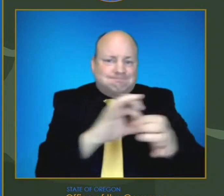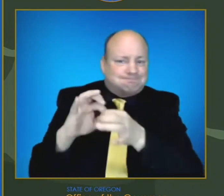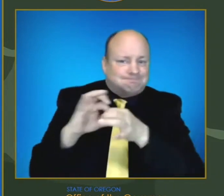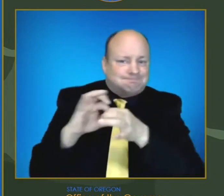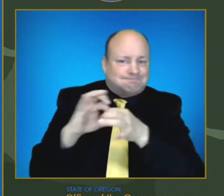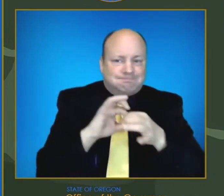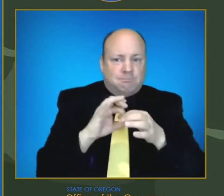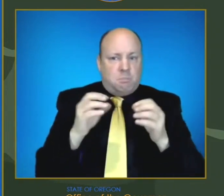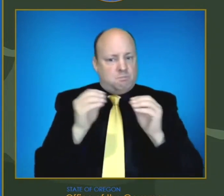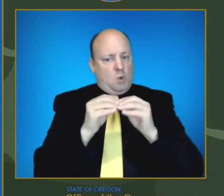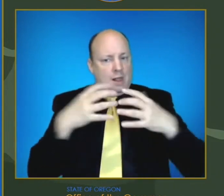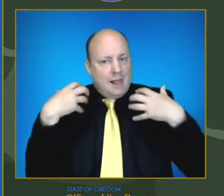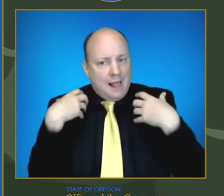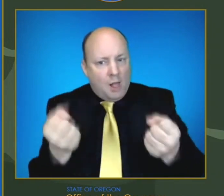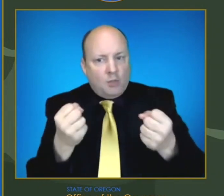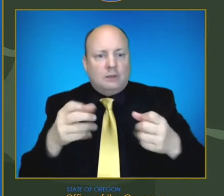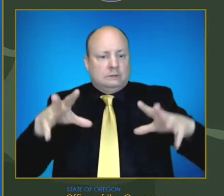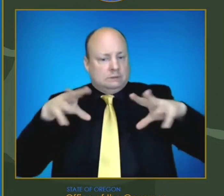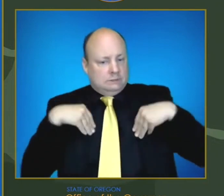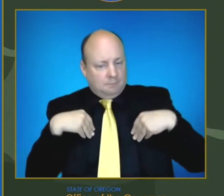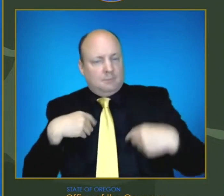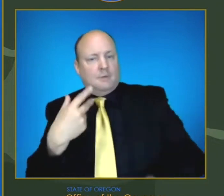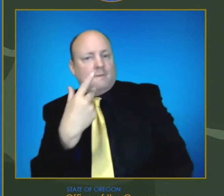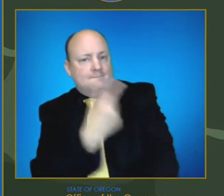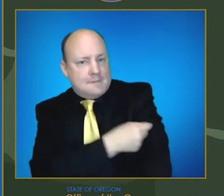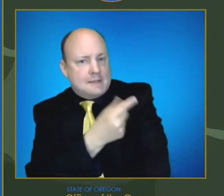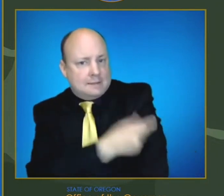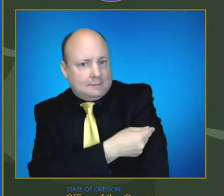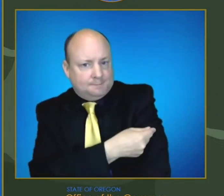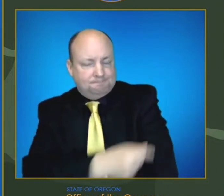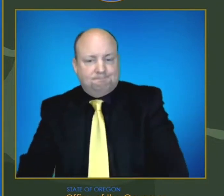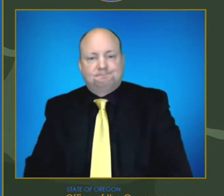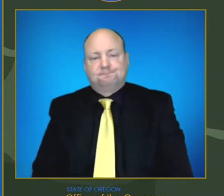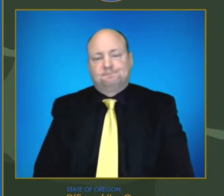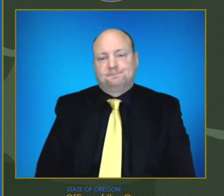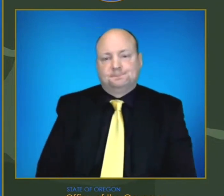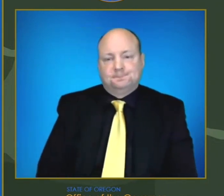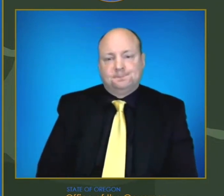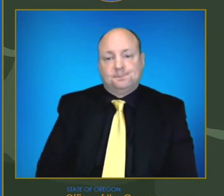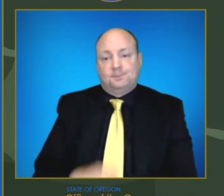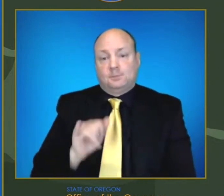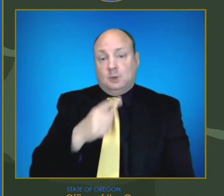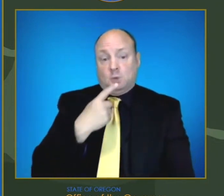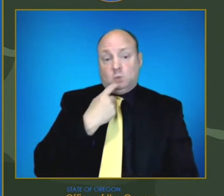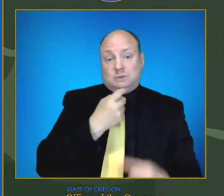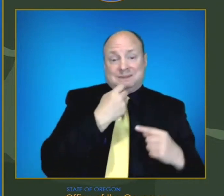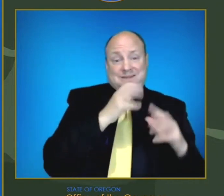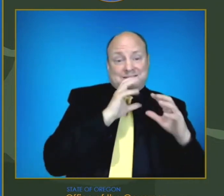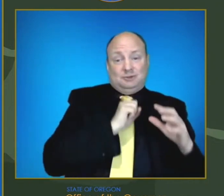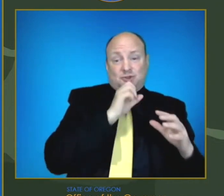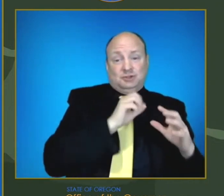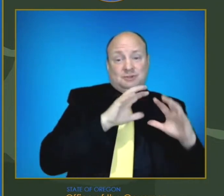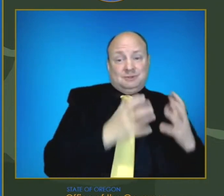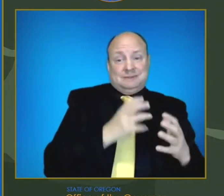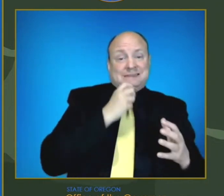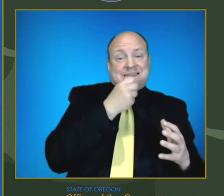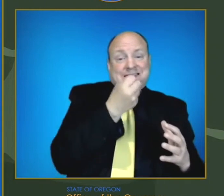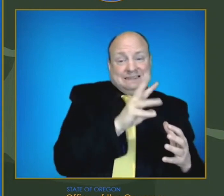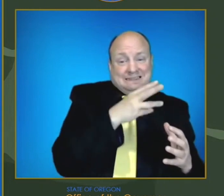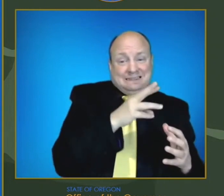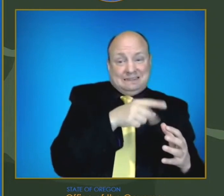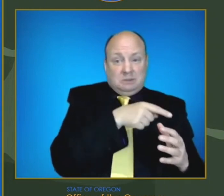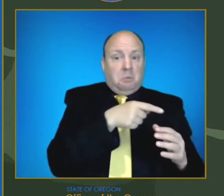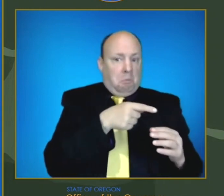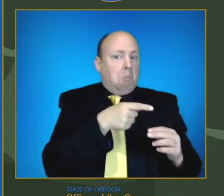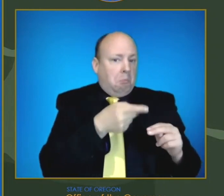past week, our total statewide percentage change for everyone 16 and older was 1.3%, which was down from the prior week.